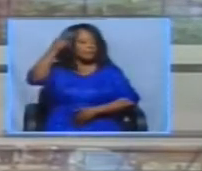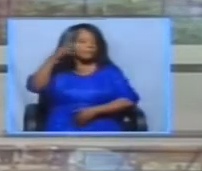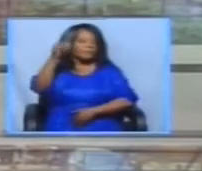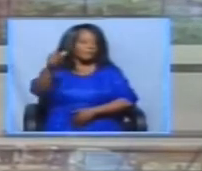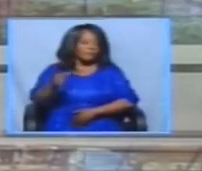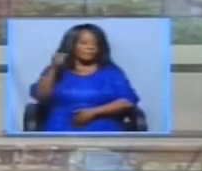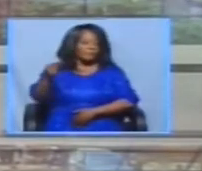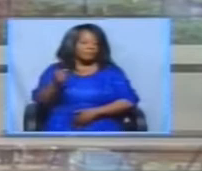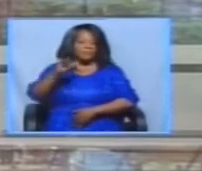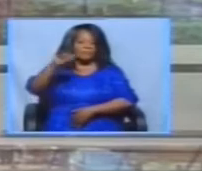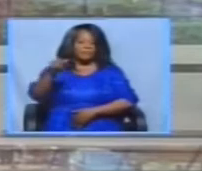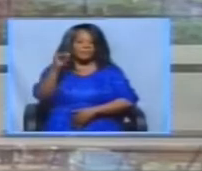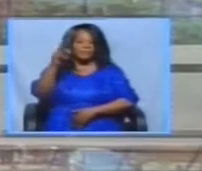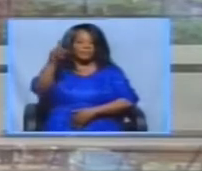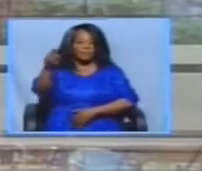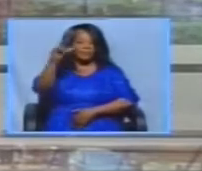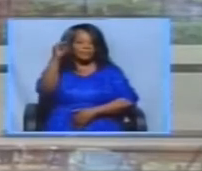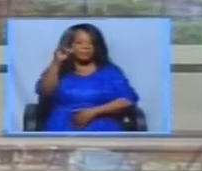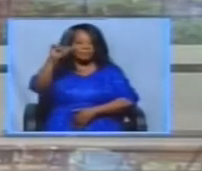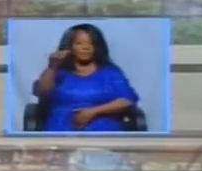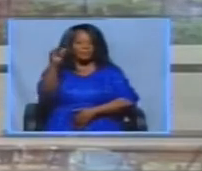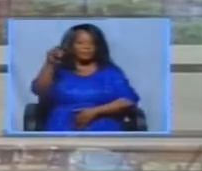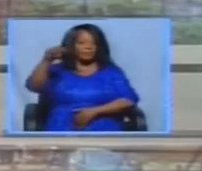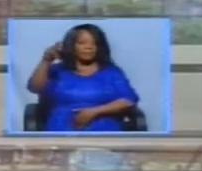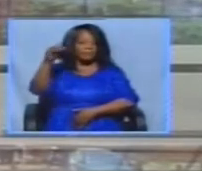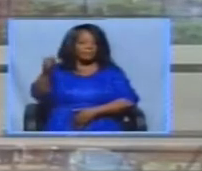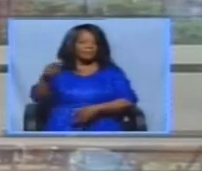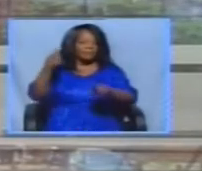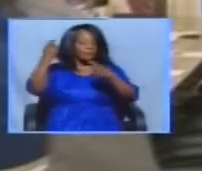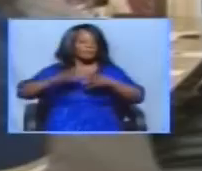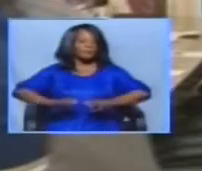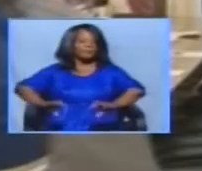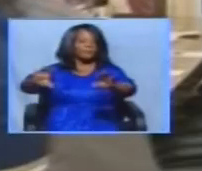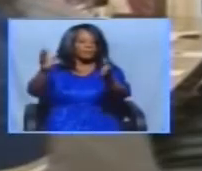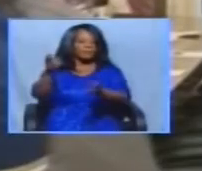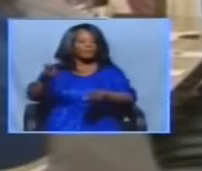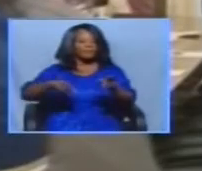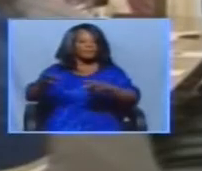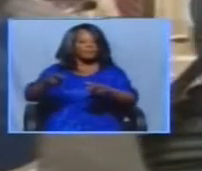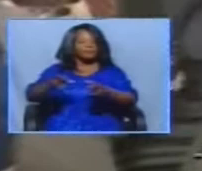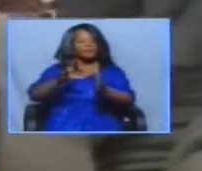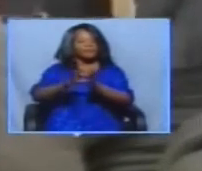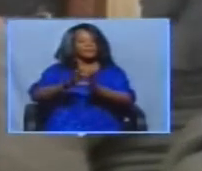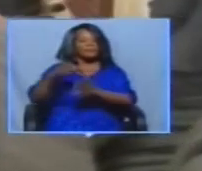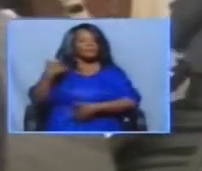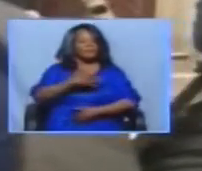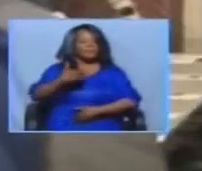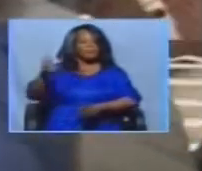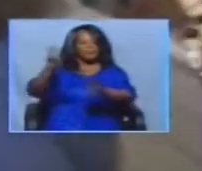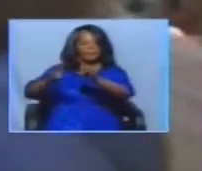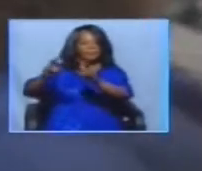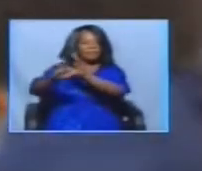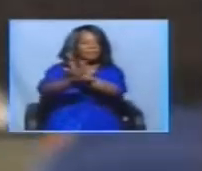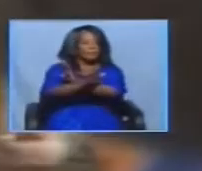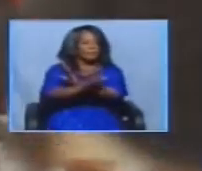Jinping for a state visit to Zambia at the convenience of both leaders. The president says the Chinese leader's visit to Zambia